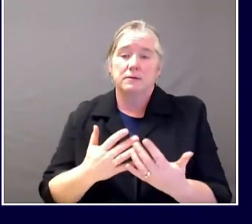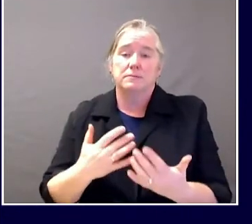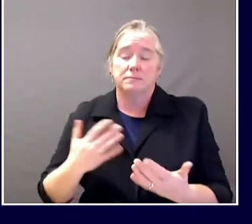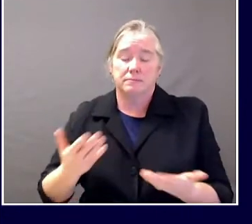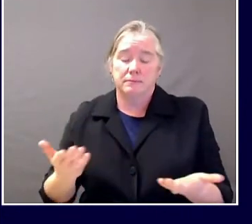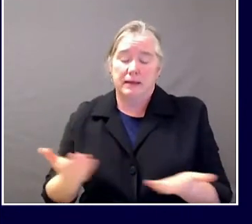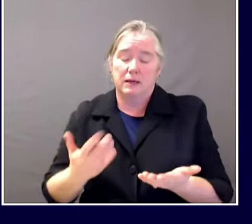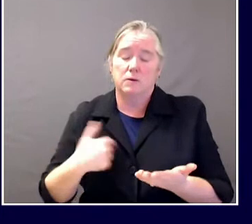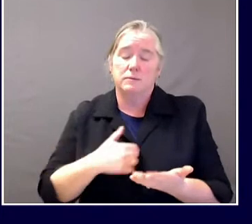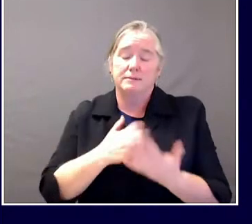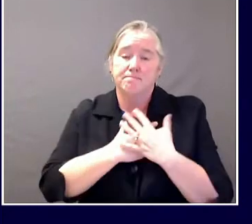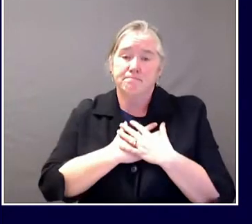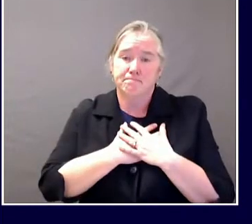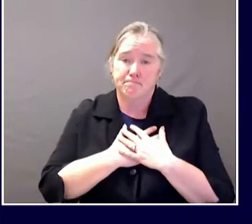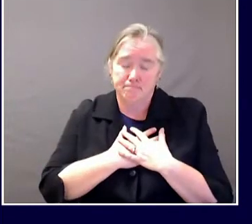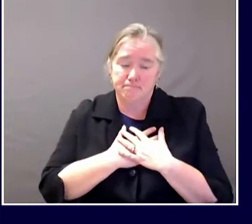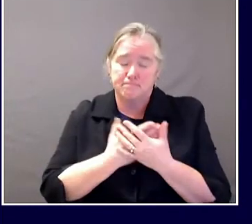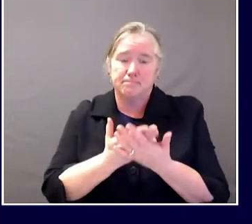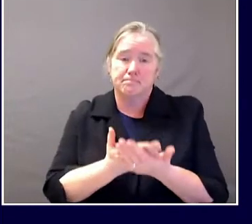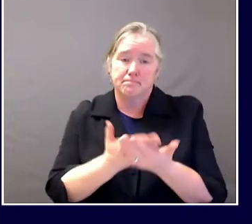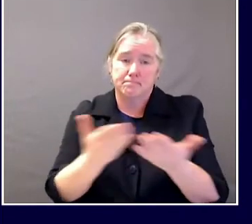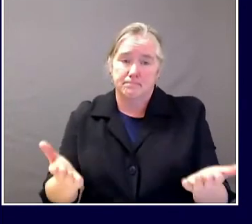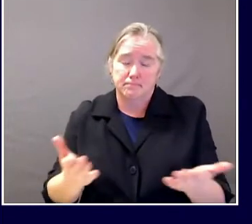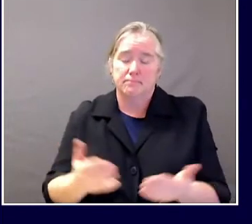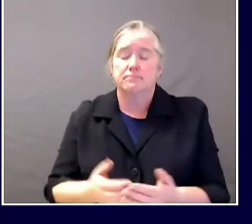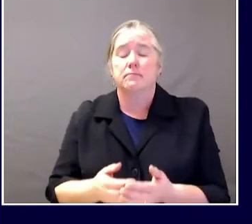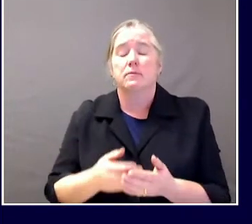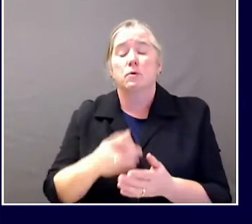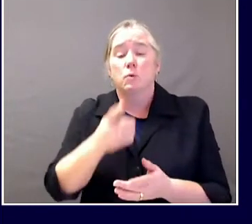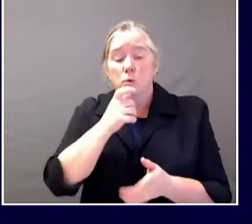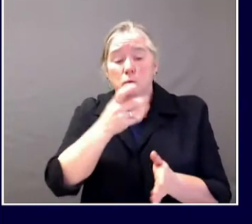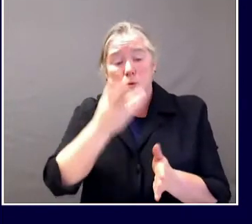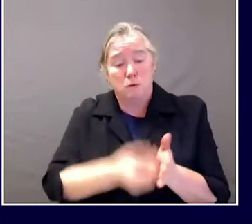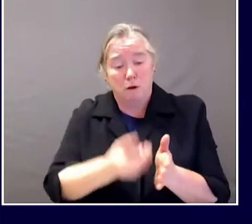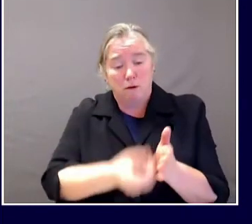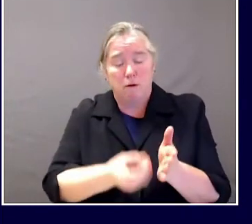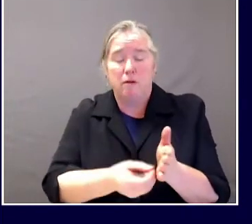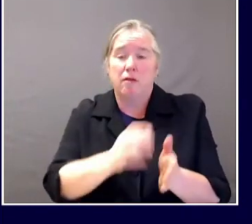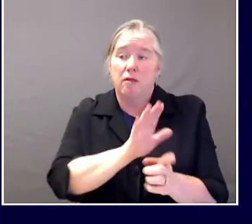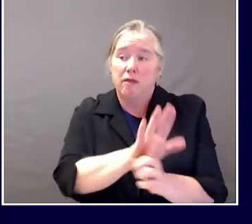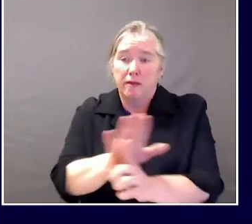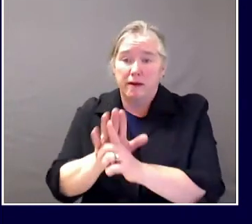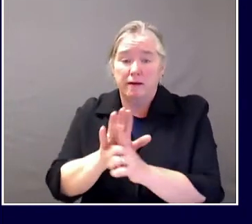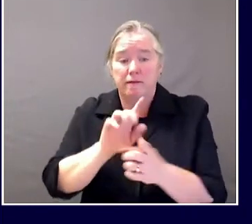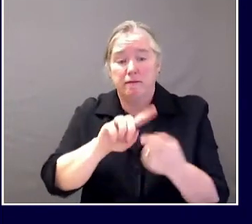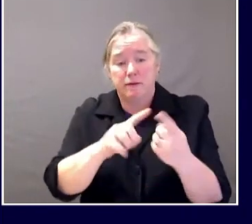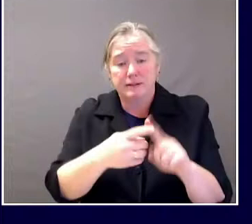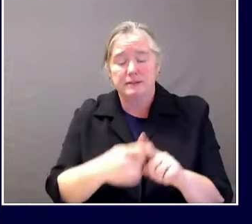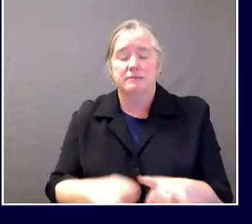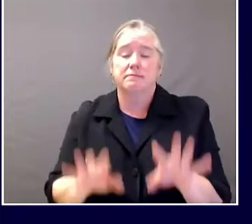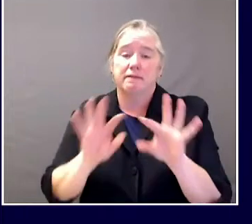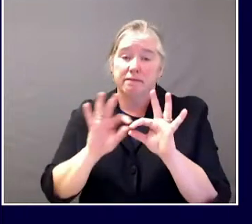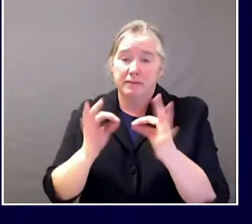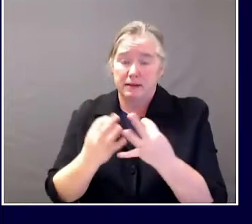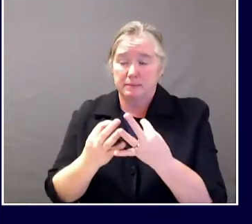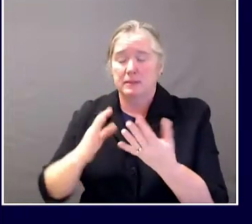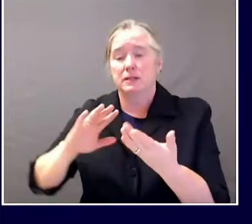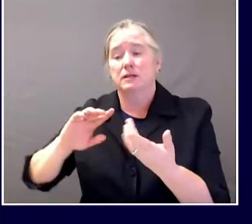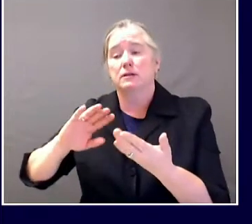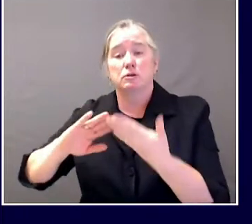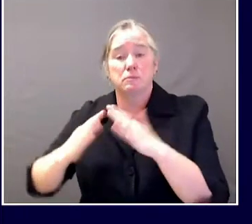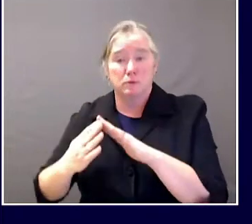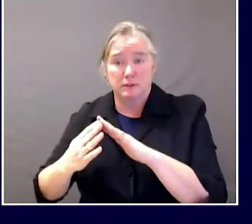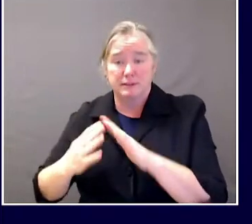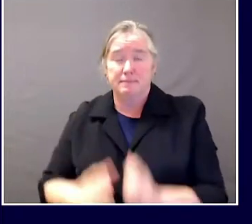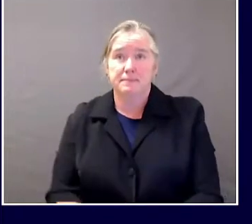deepest condolences to the friends, family members, and communities of all of those who have lost a loved one to